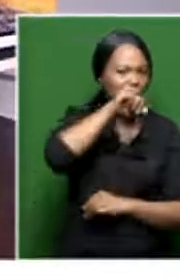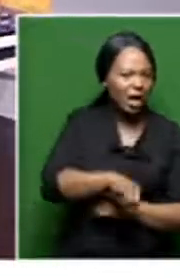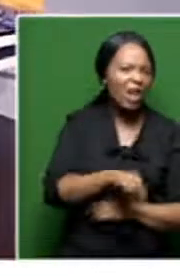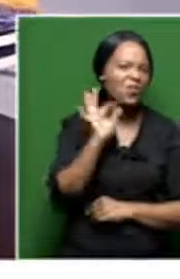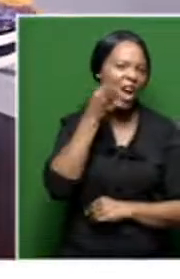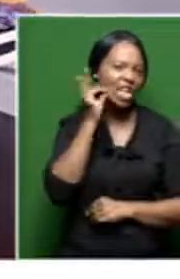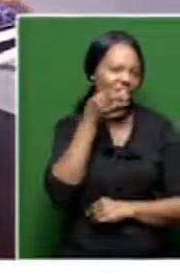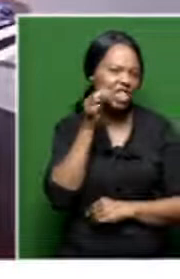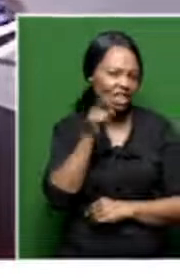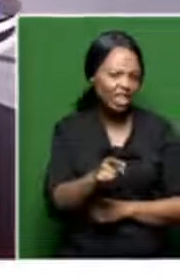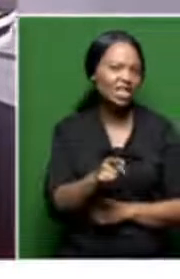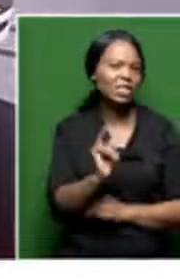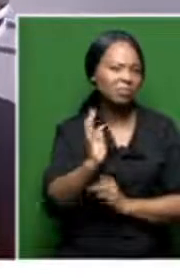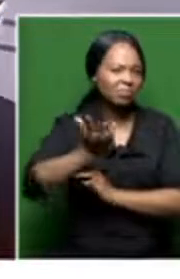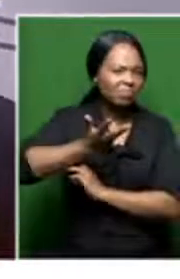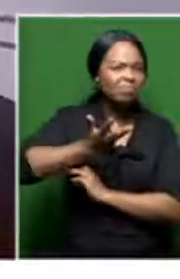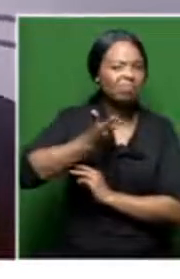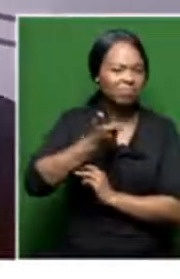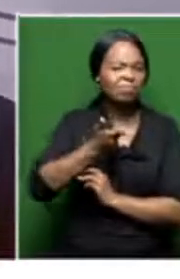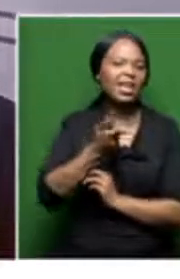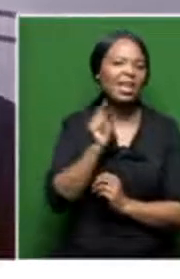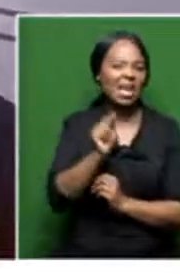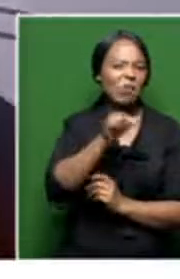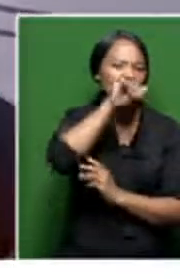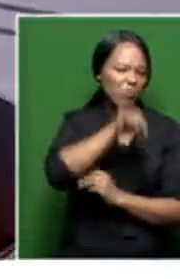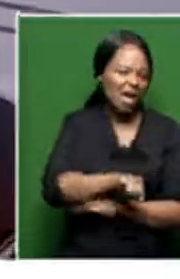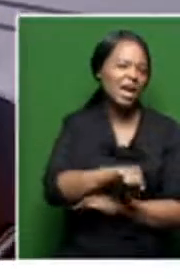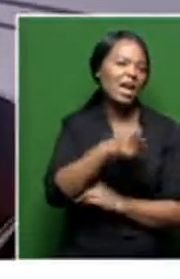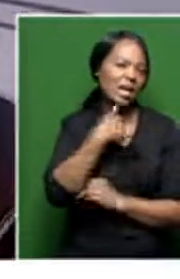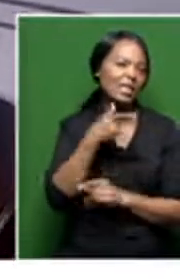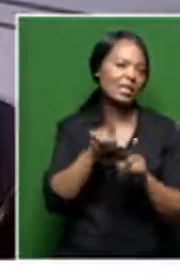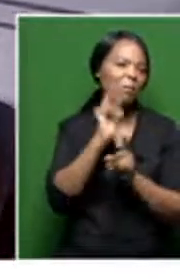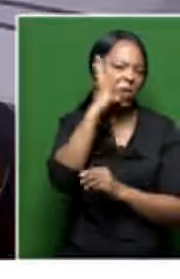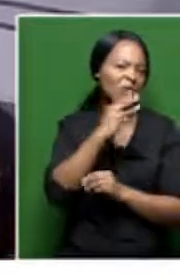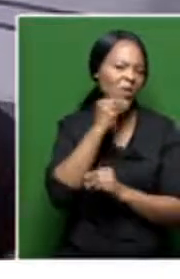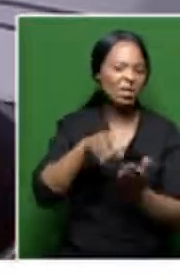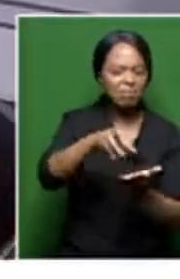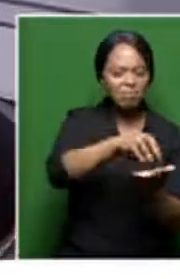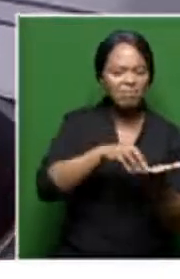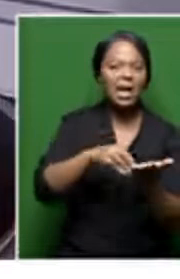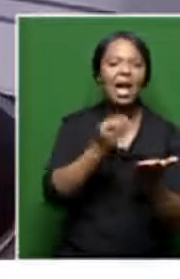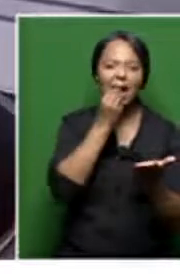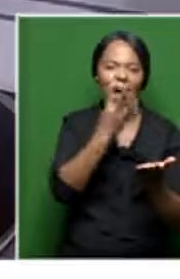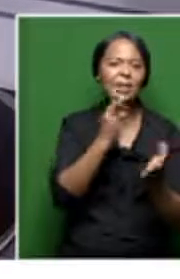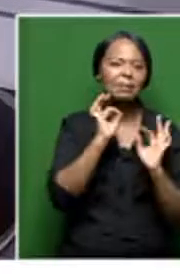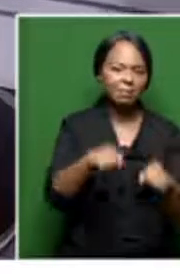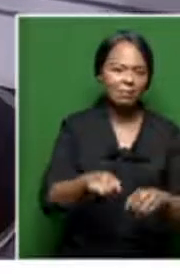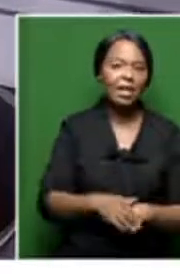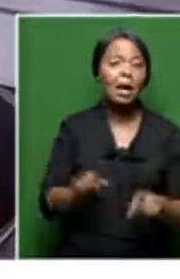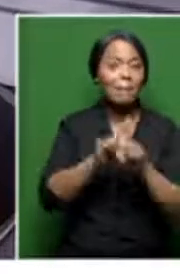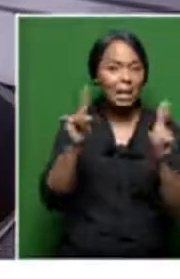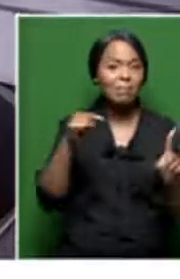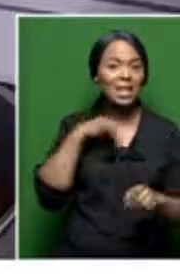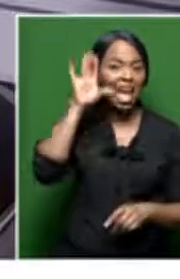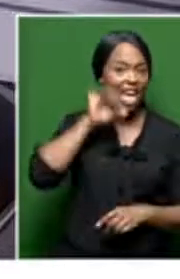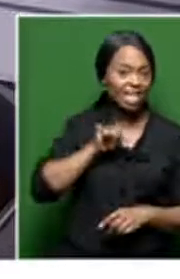style cuisine. Okay. It's really beautiful and the flavors are simply amazing. Yeah. But I think my favorite is Asian.